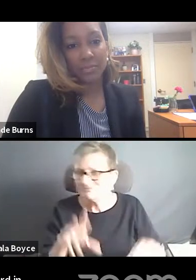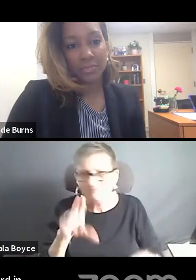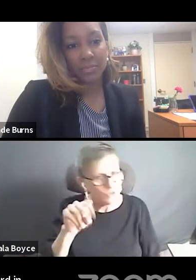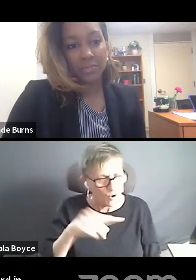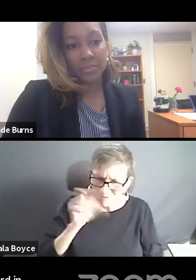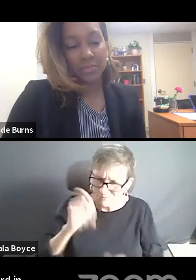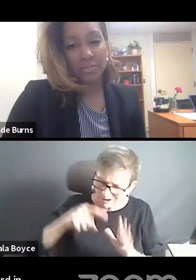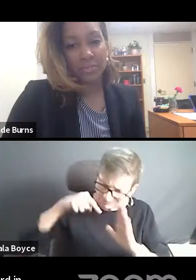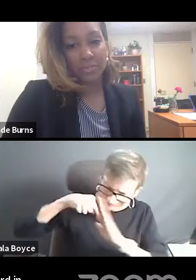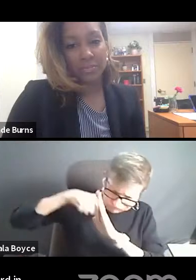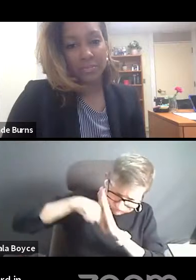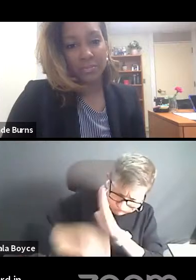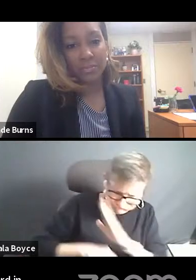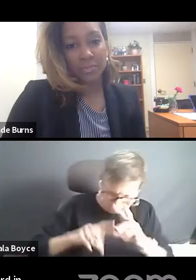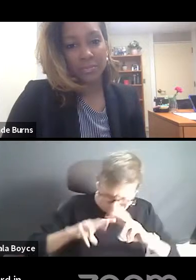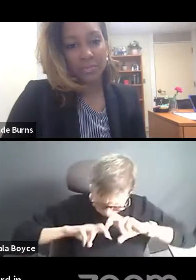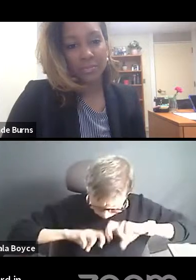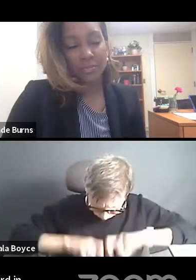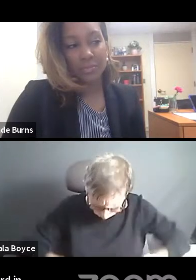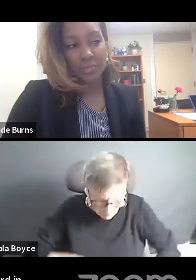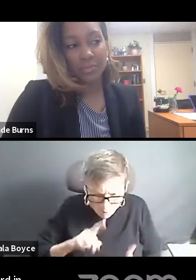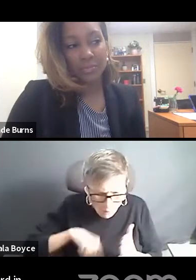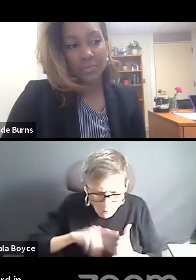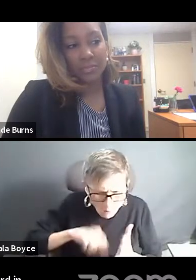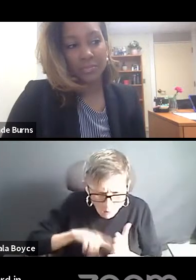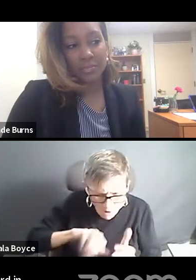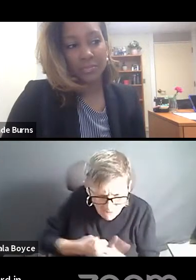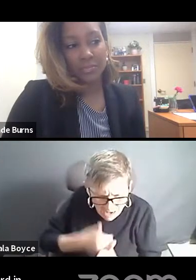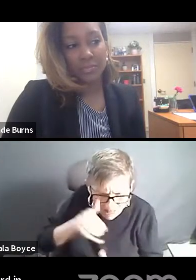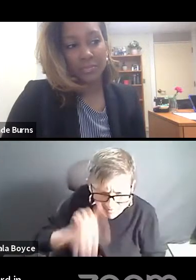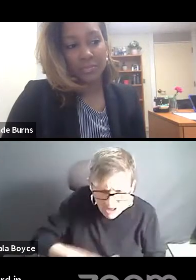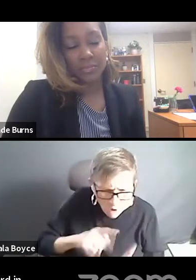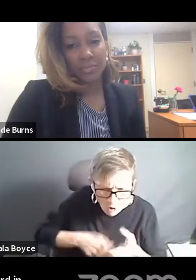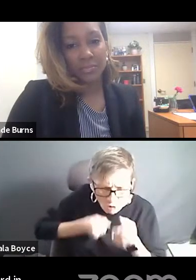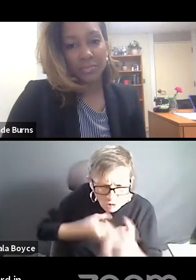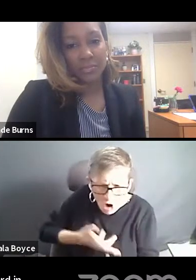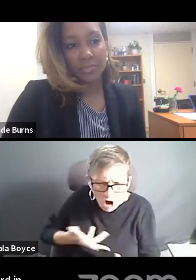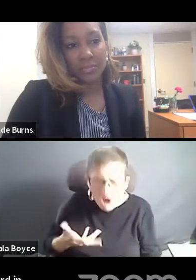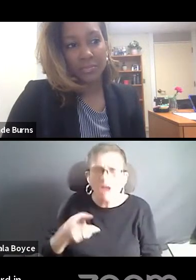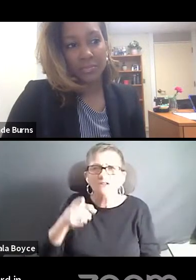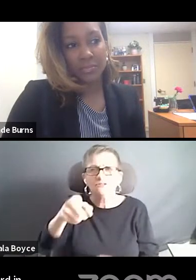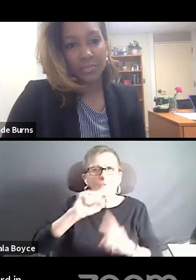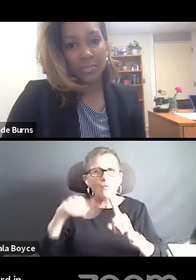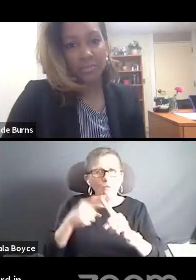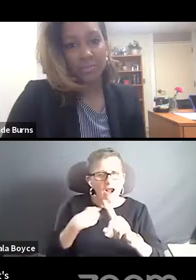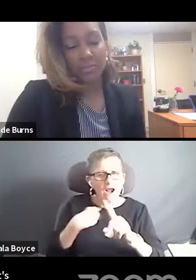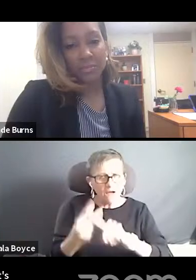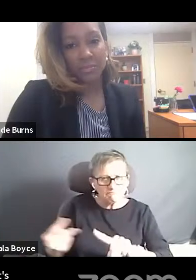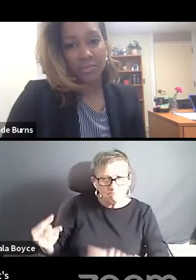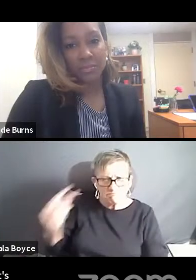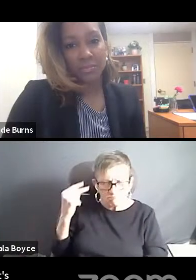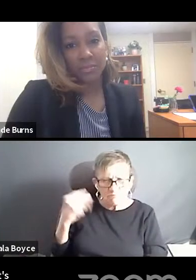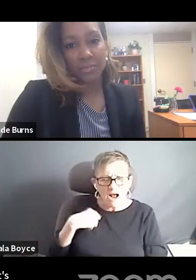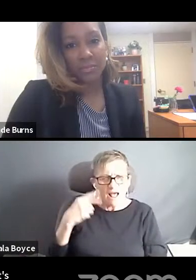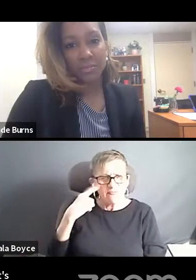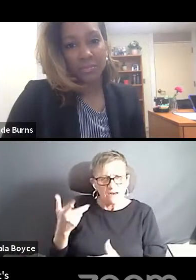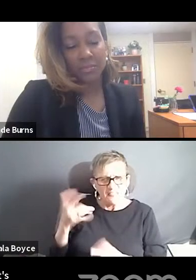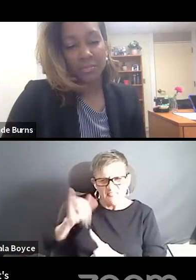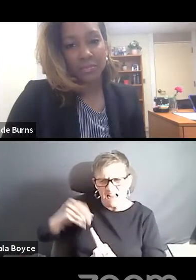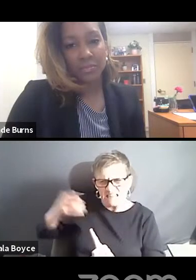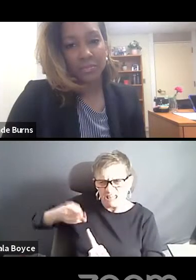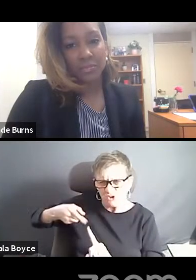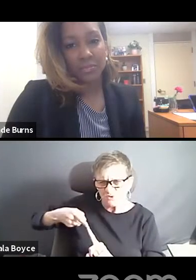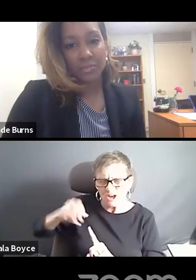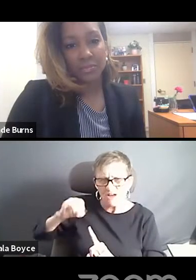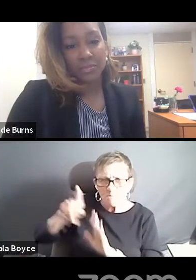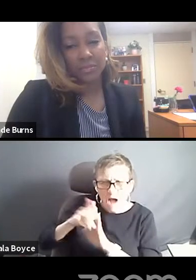say, what's behind that? For me, when I reflect upon it, it's a history of policies